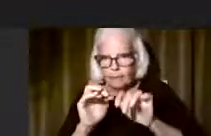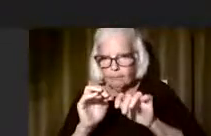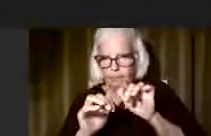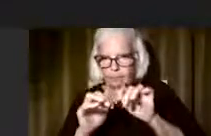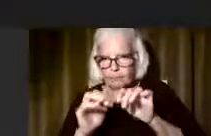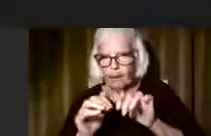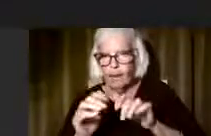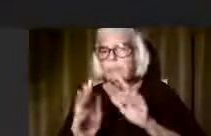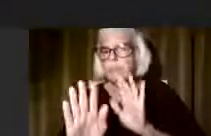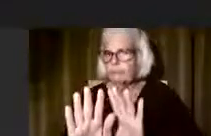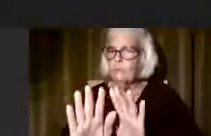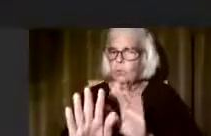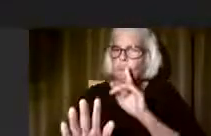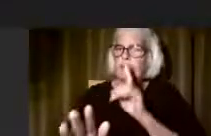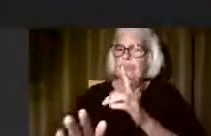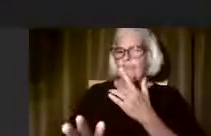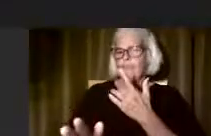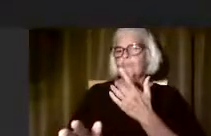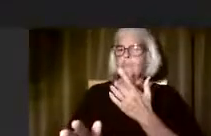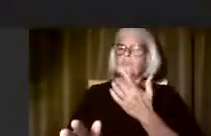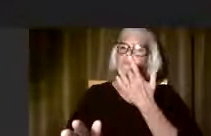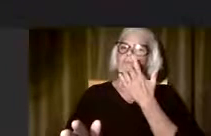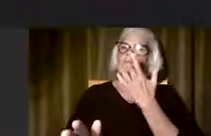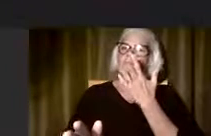into some additional